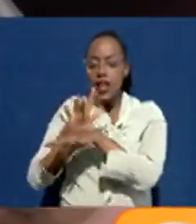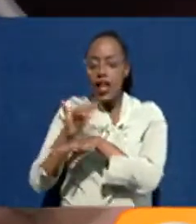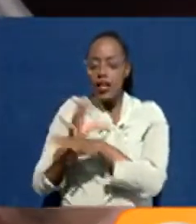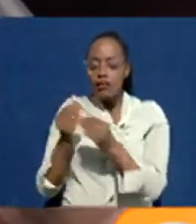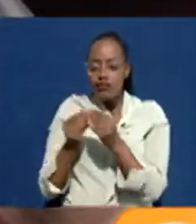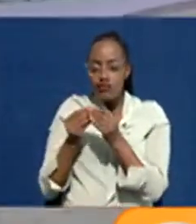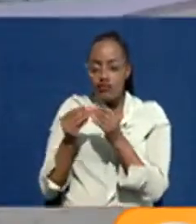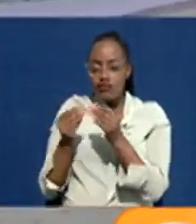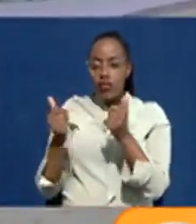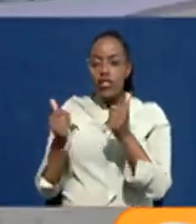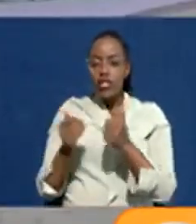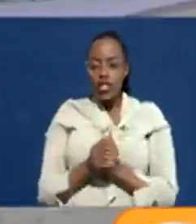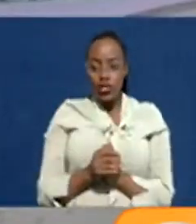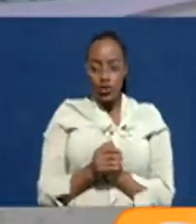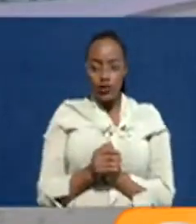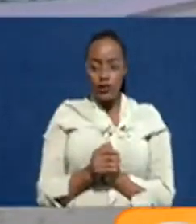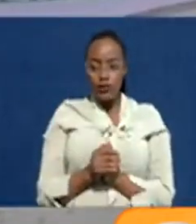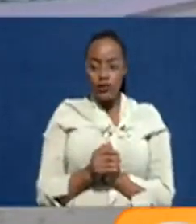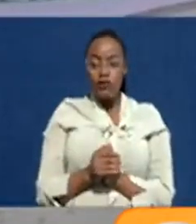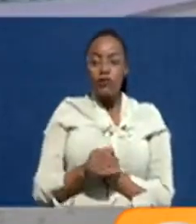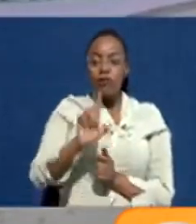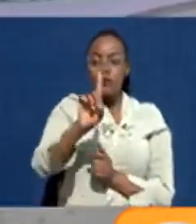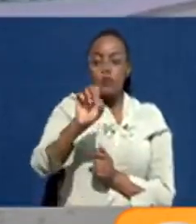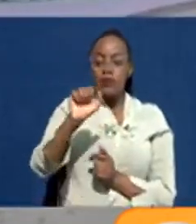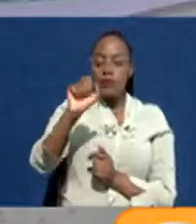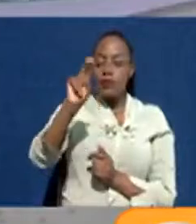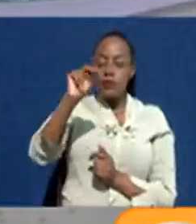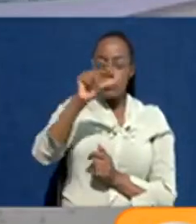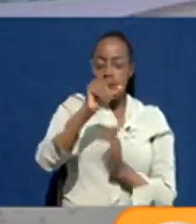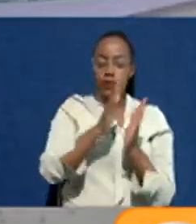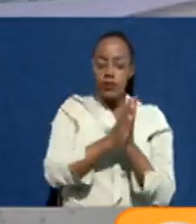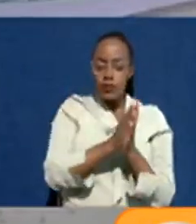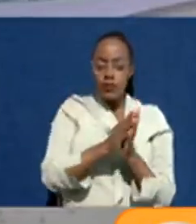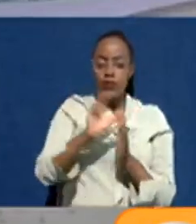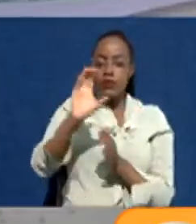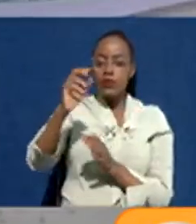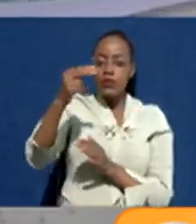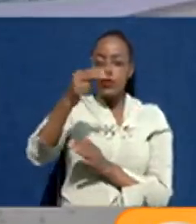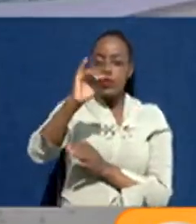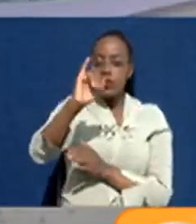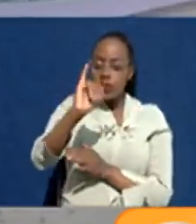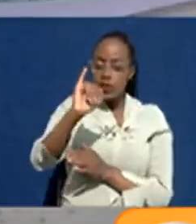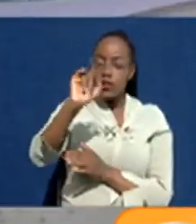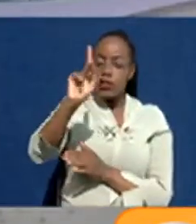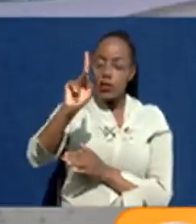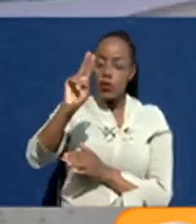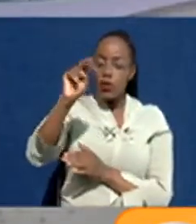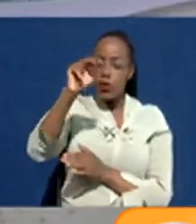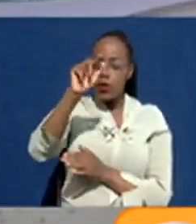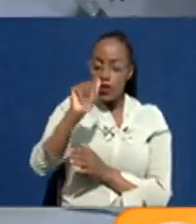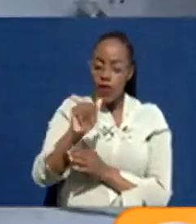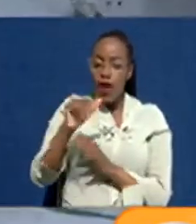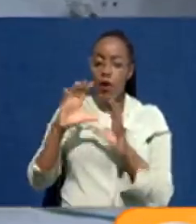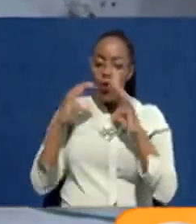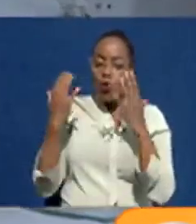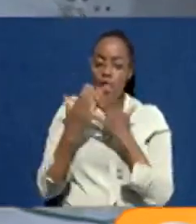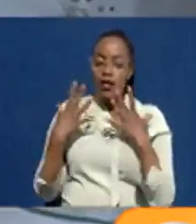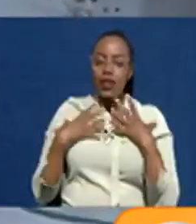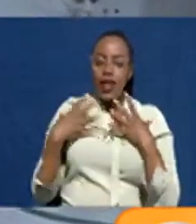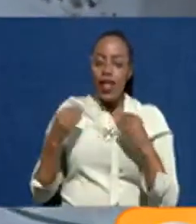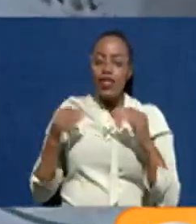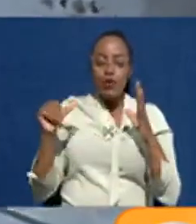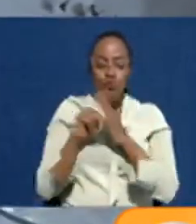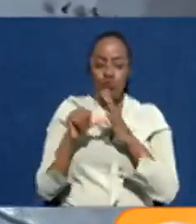measures. Dengue and chikungunya fevers are among the world health hazardous diseases. In